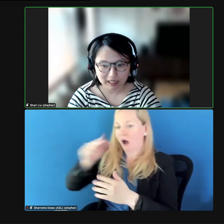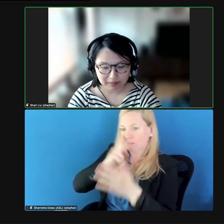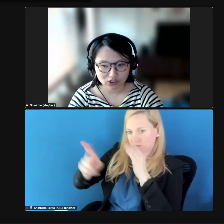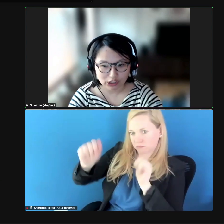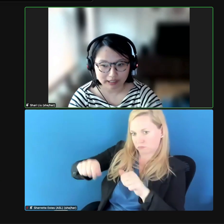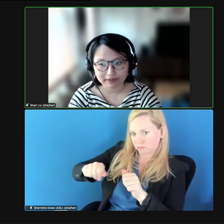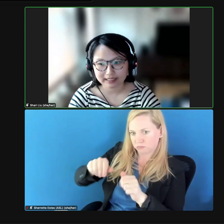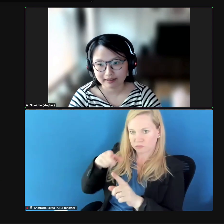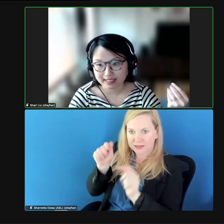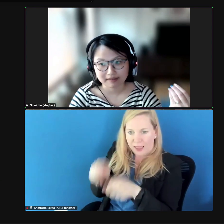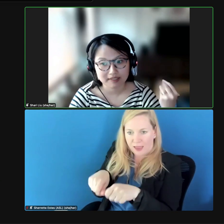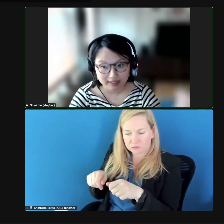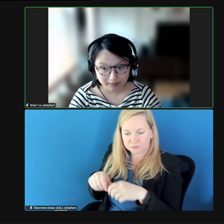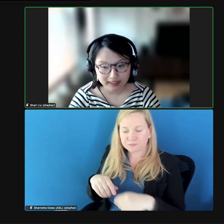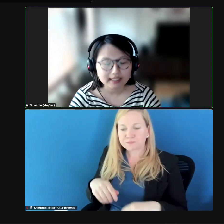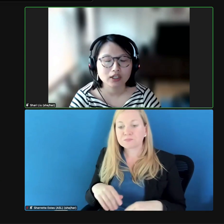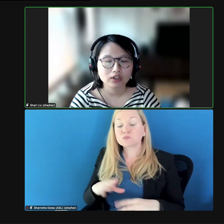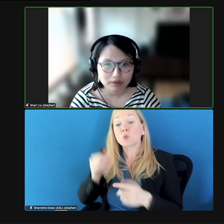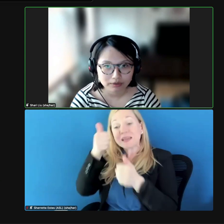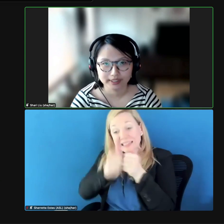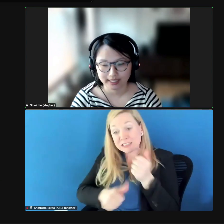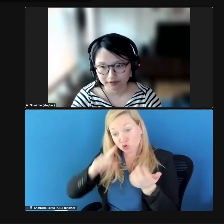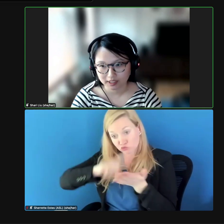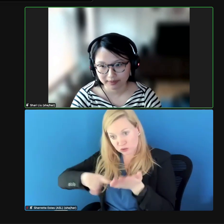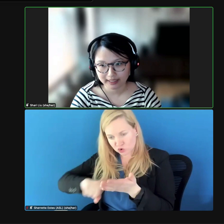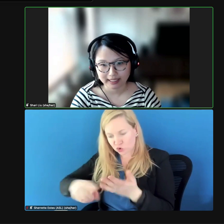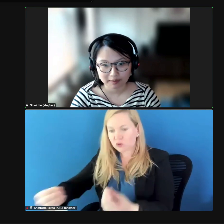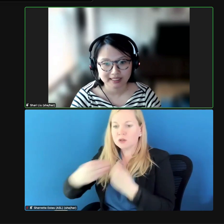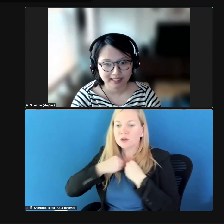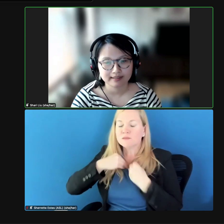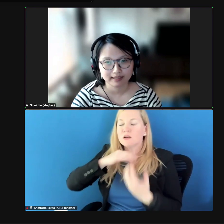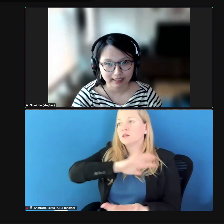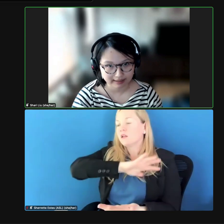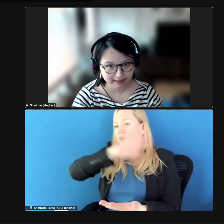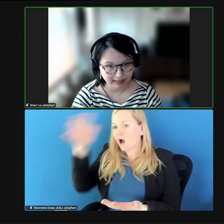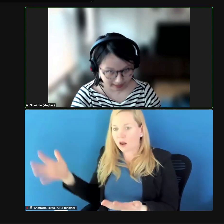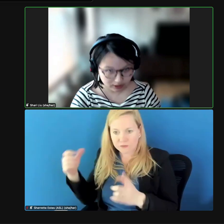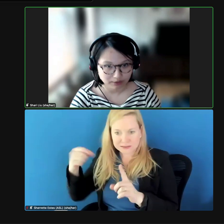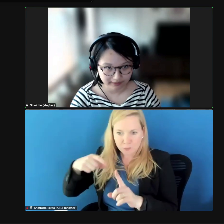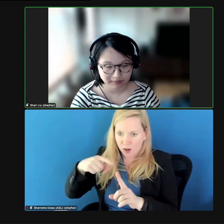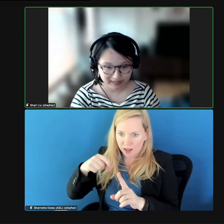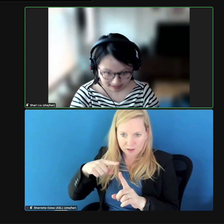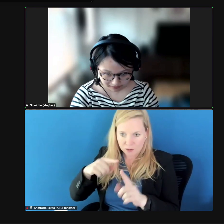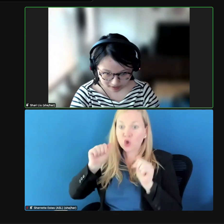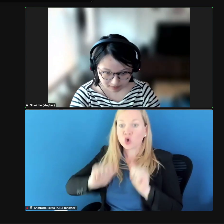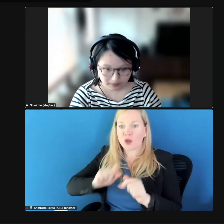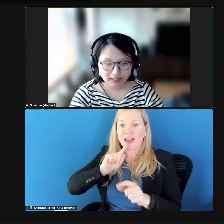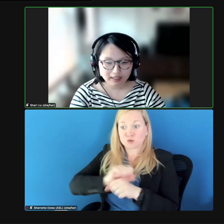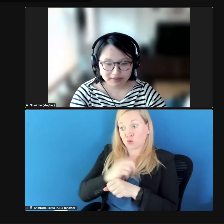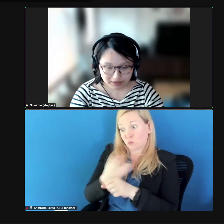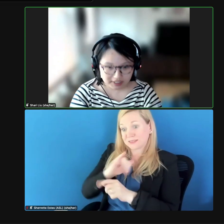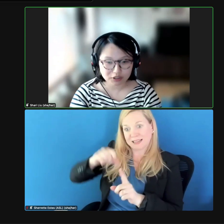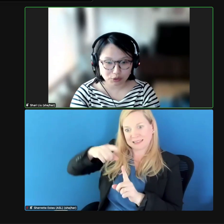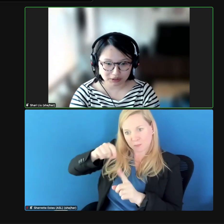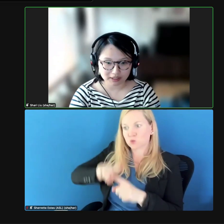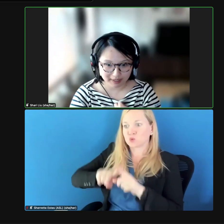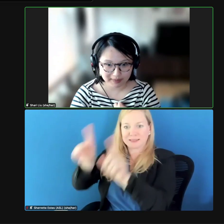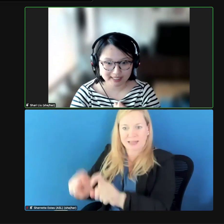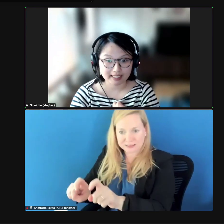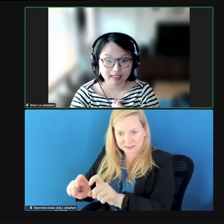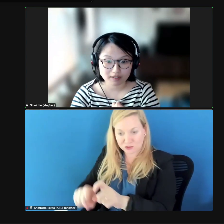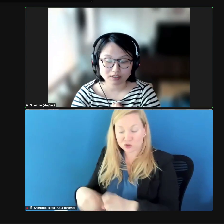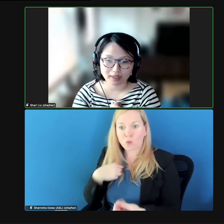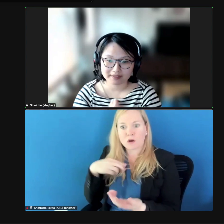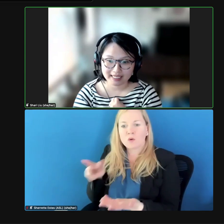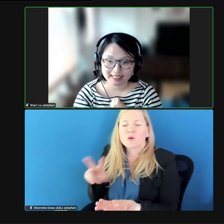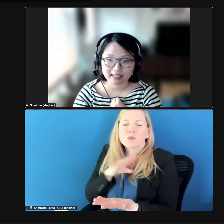each of these papers generated a set of stimuli, a huge set of stimuli that could be tested against actual infant behavior. So this is cool to me